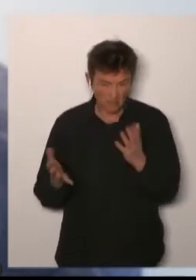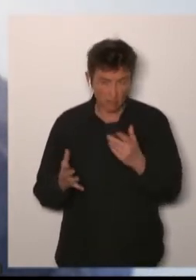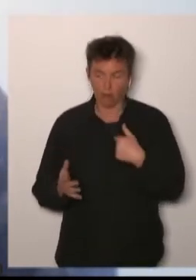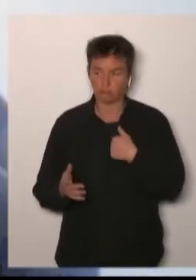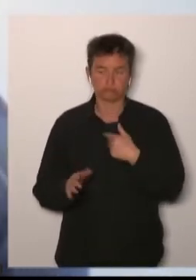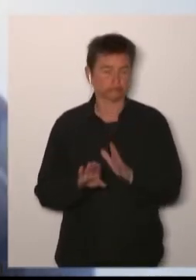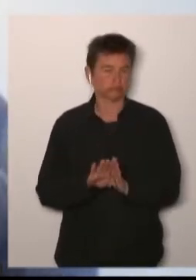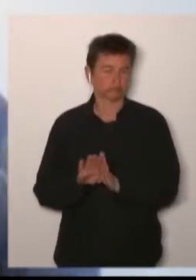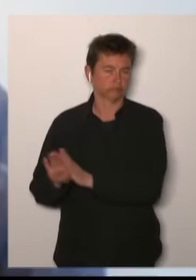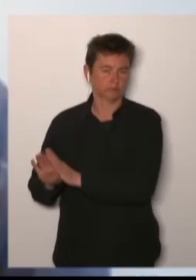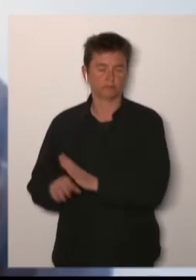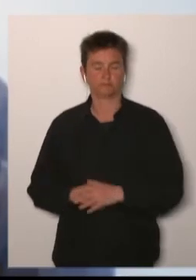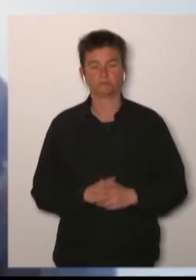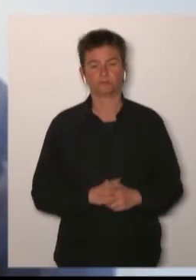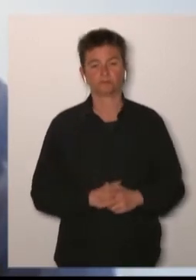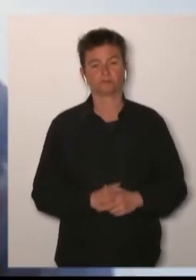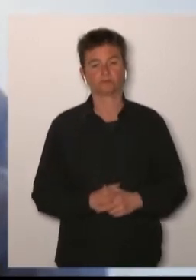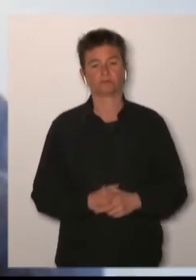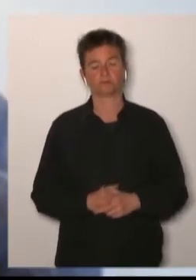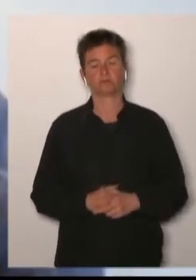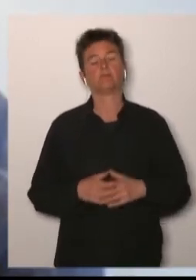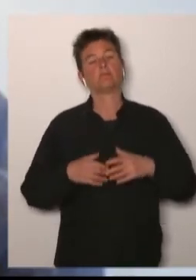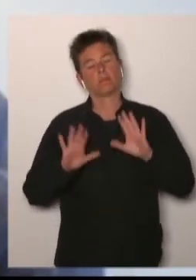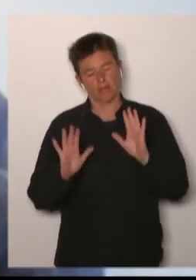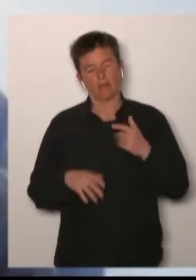learned through experience is that, you know,